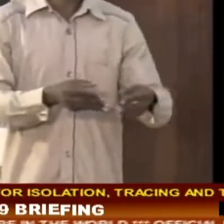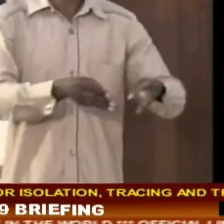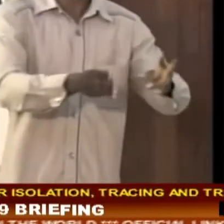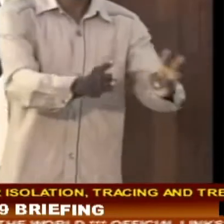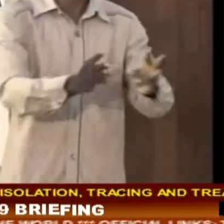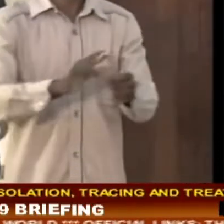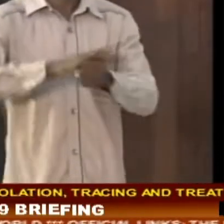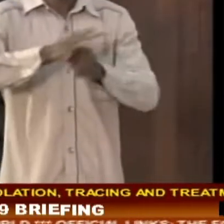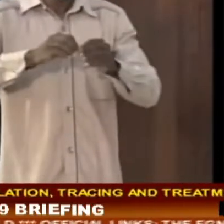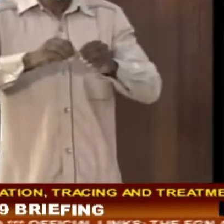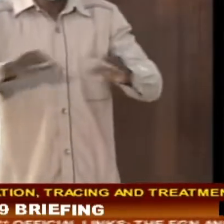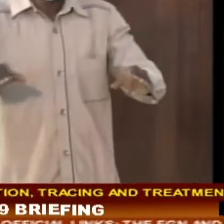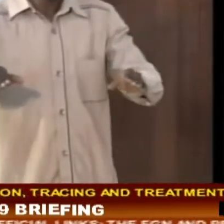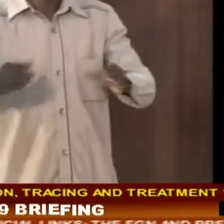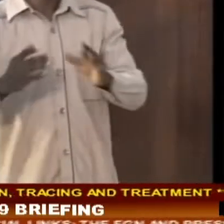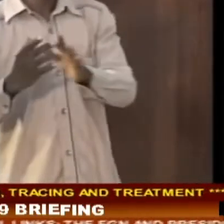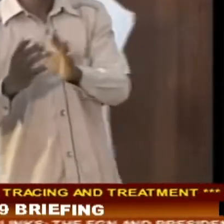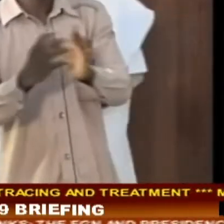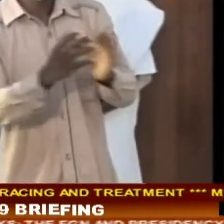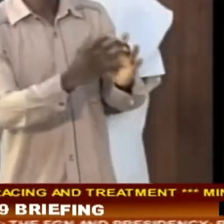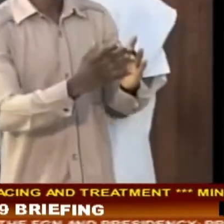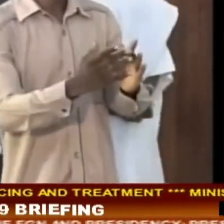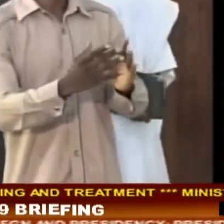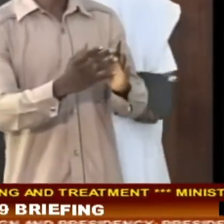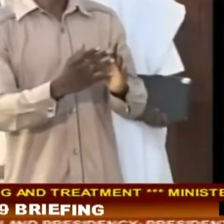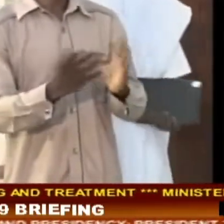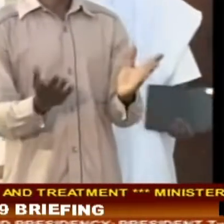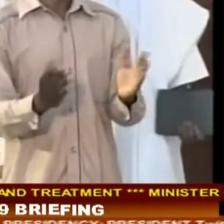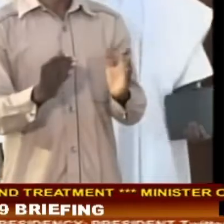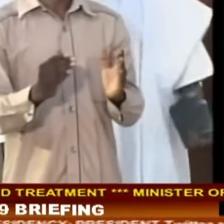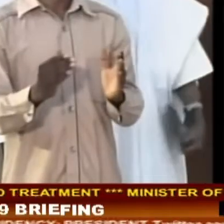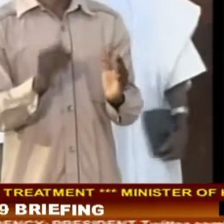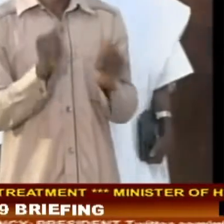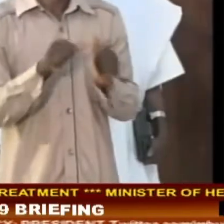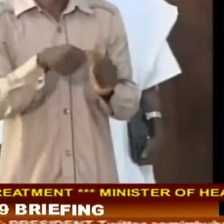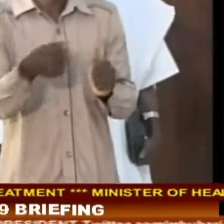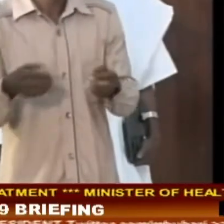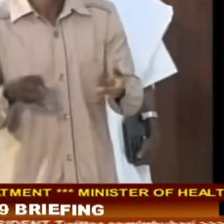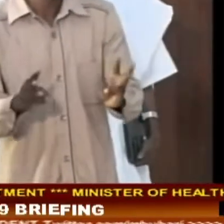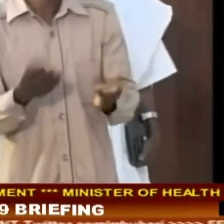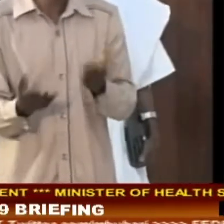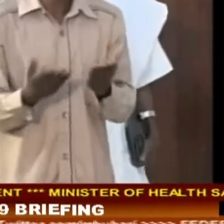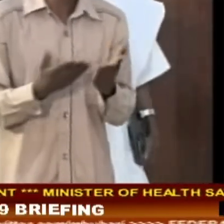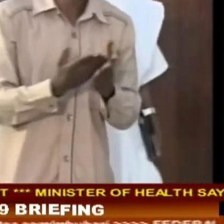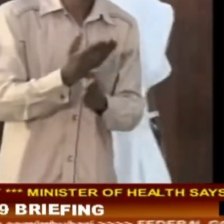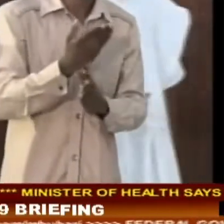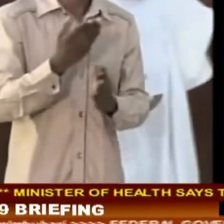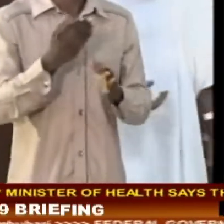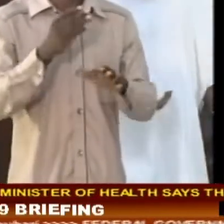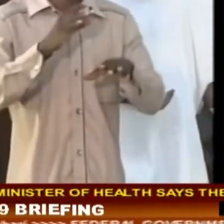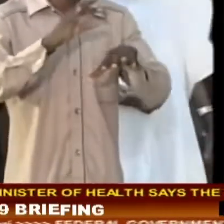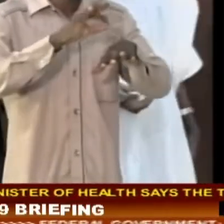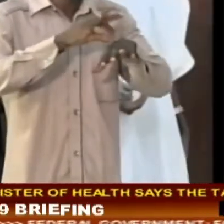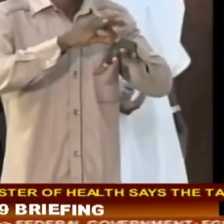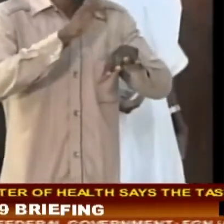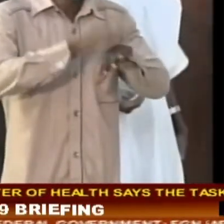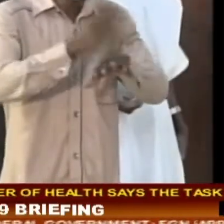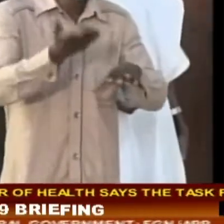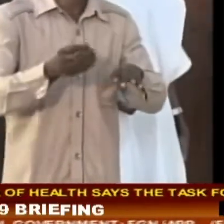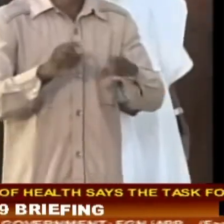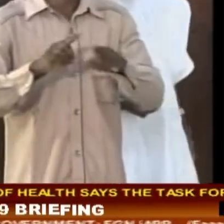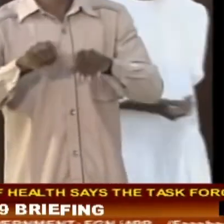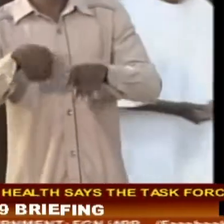virus apart from Human to human transmission like uh rodents or house fly which we know petch on